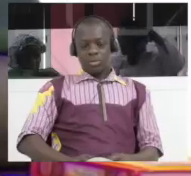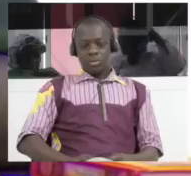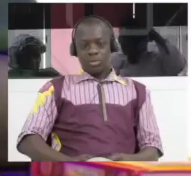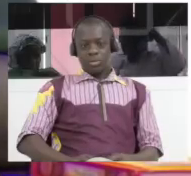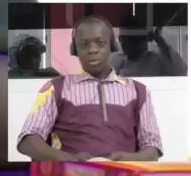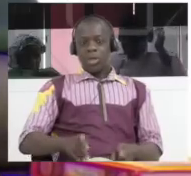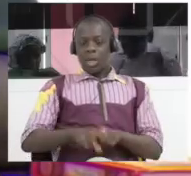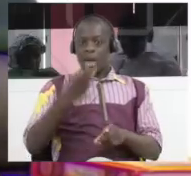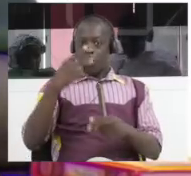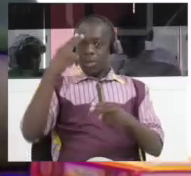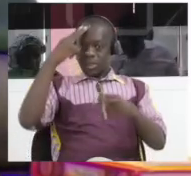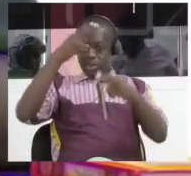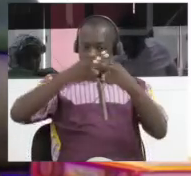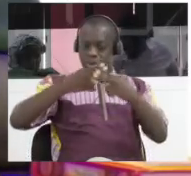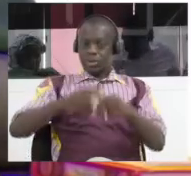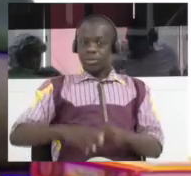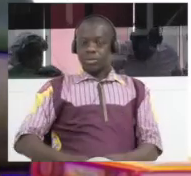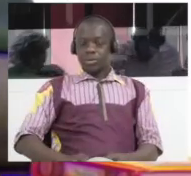Well, discipline,